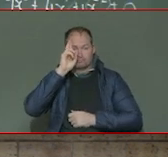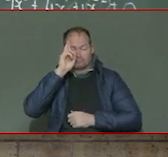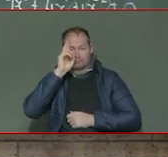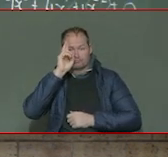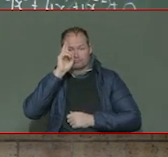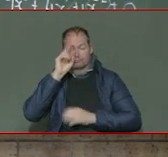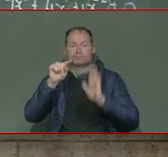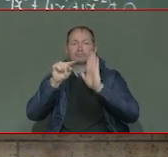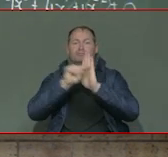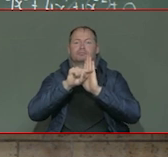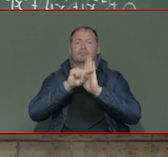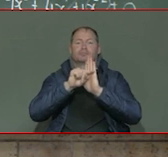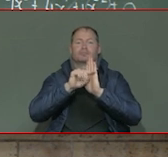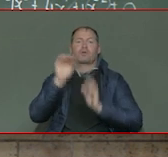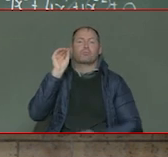put